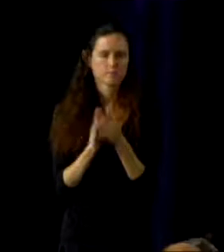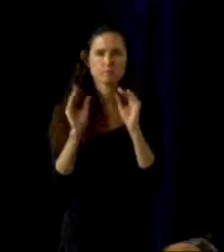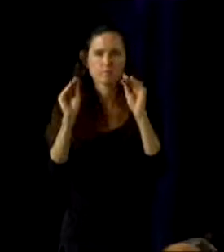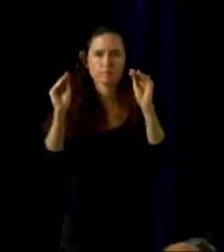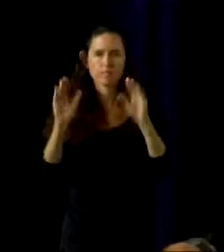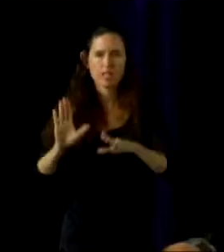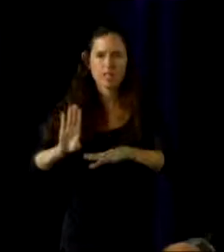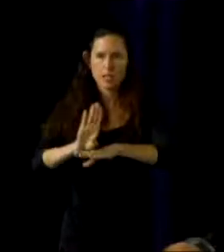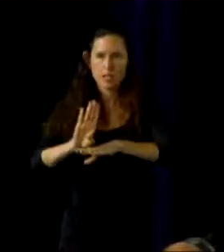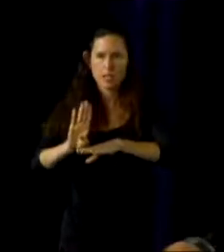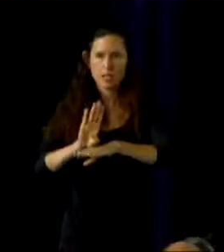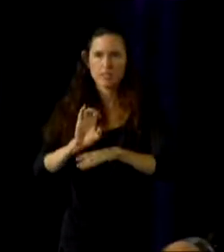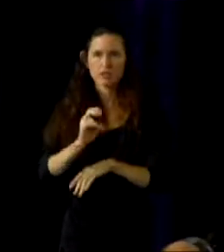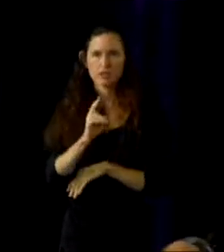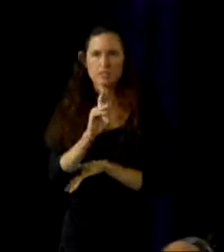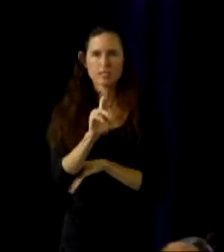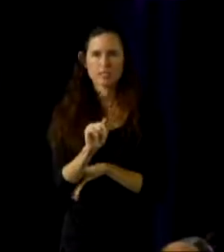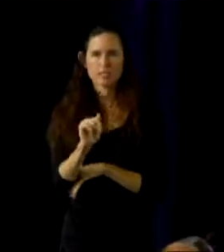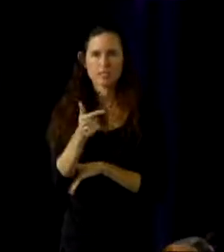Professor of Business, Christina Goodall.